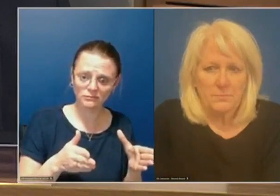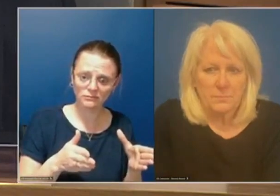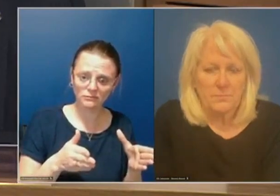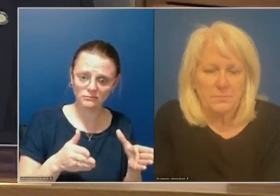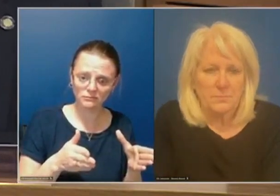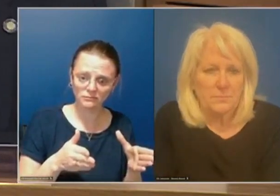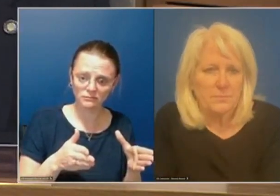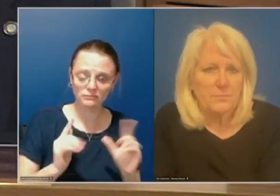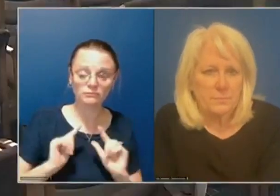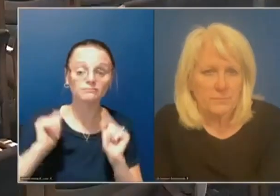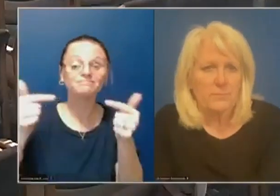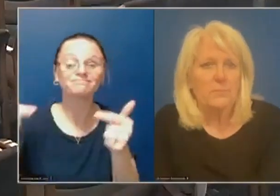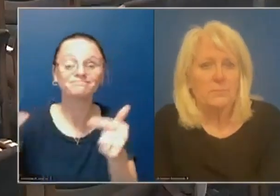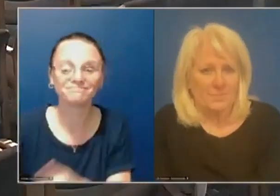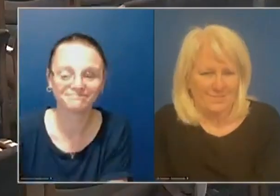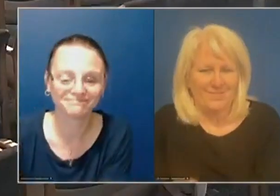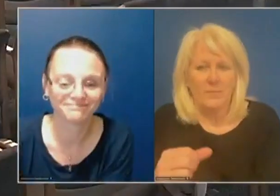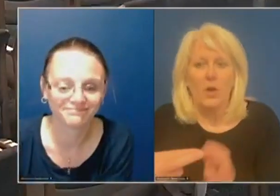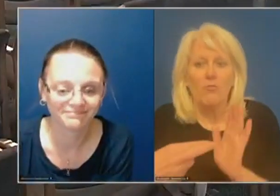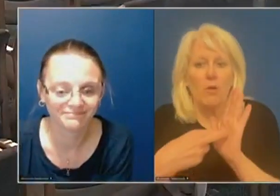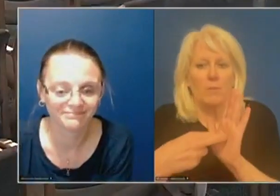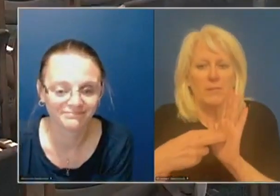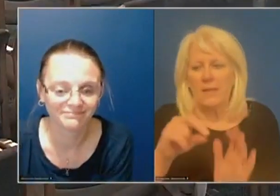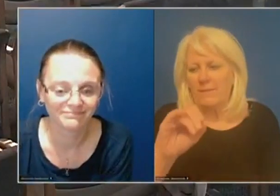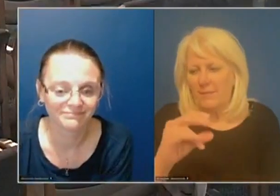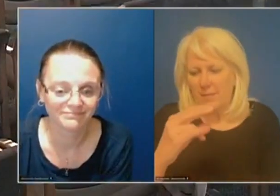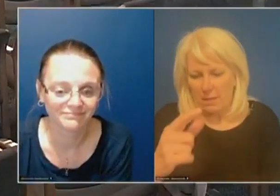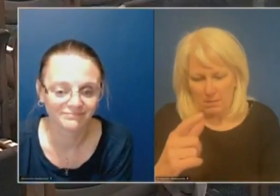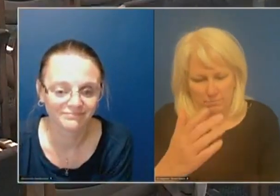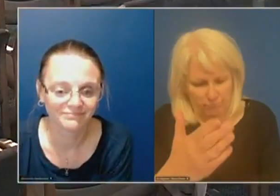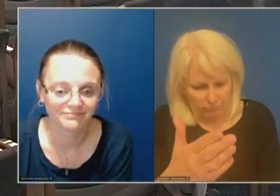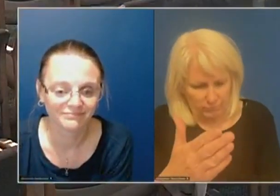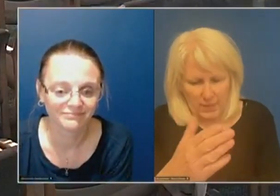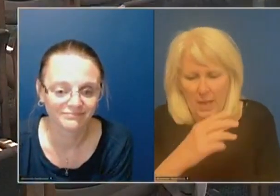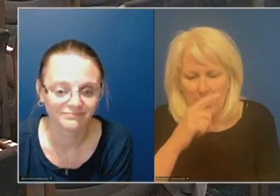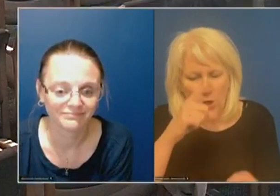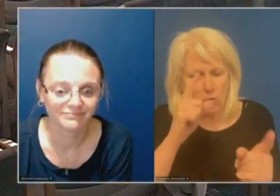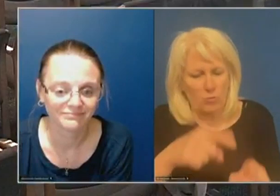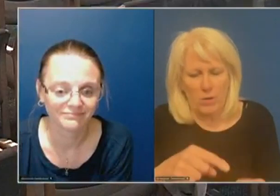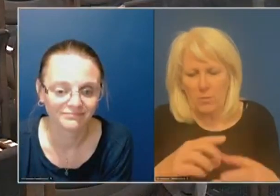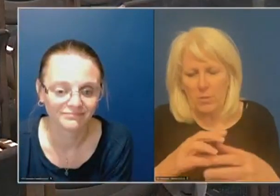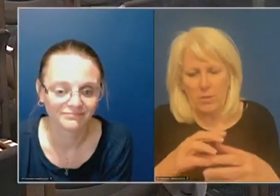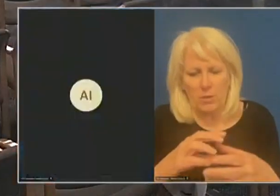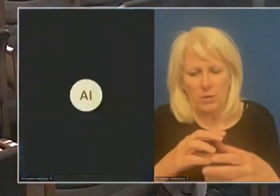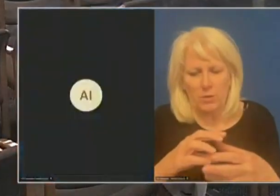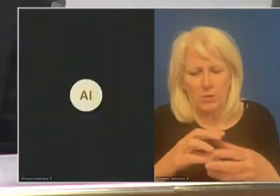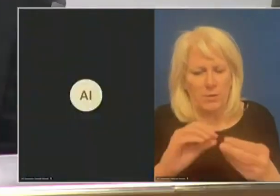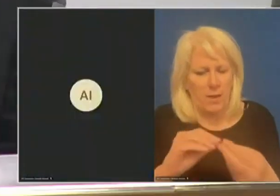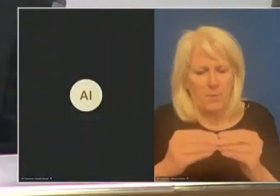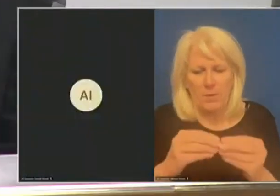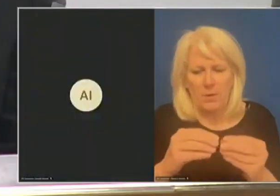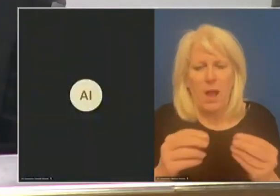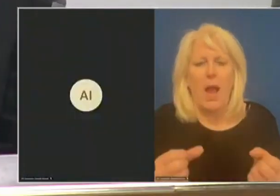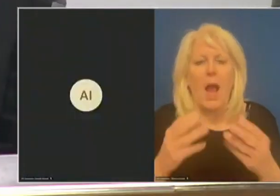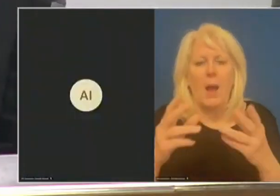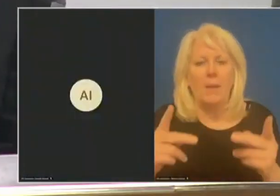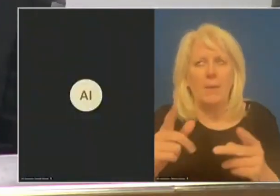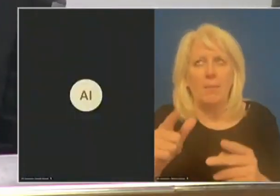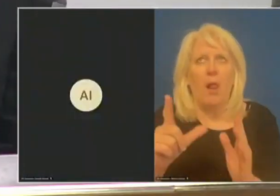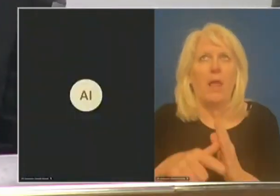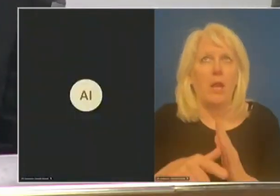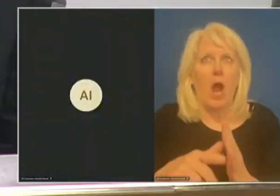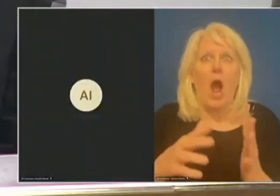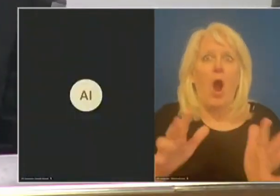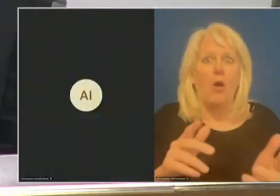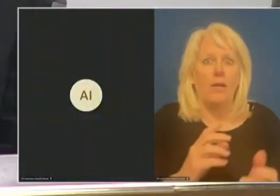Representative Deal, this is what I would ask that you do. First of all, I don't agree with your assertion about the number of people that regret the decision